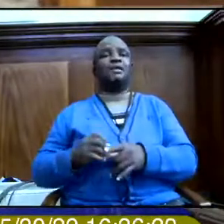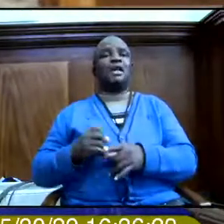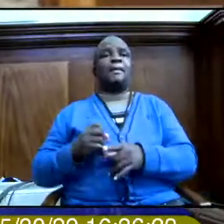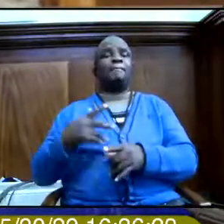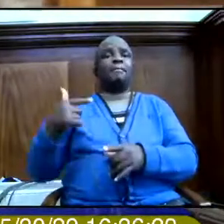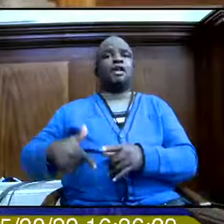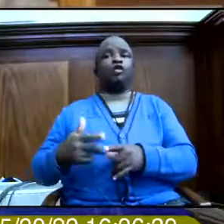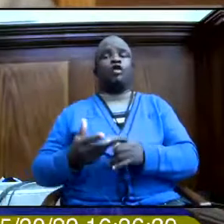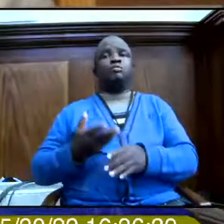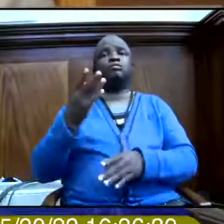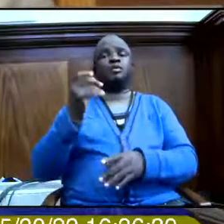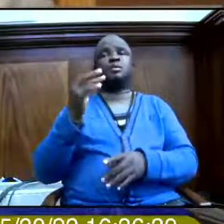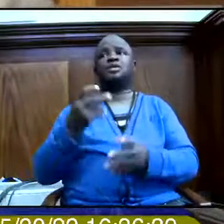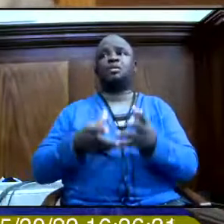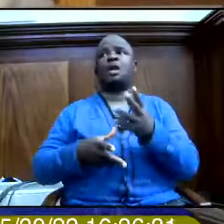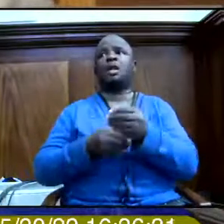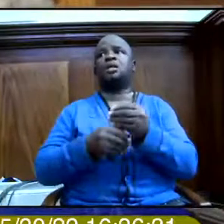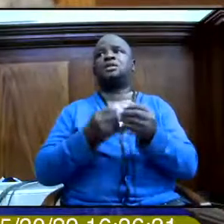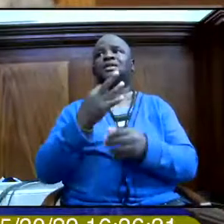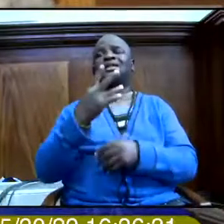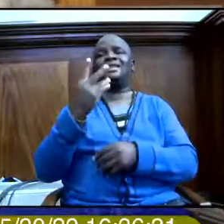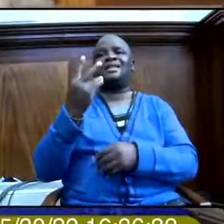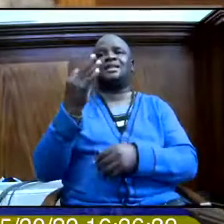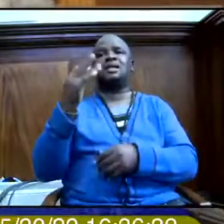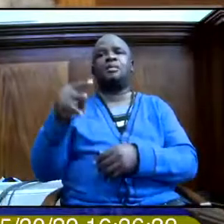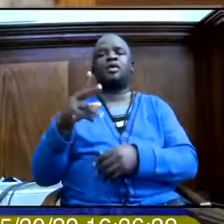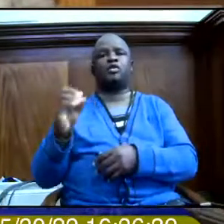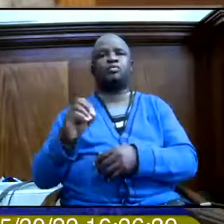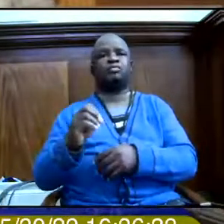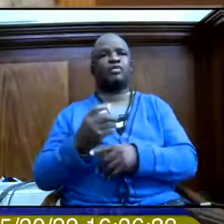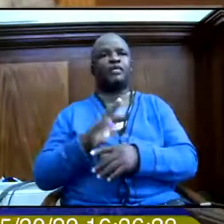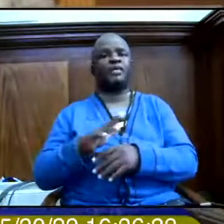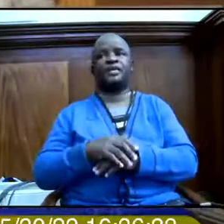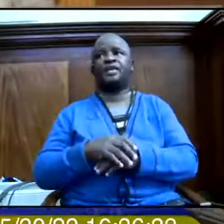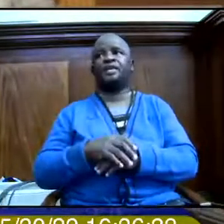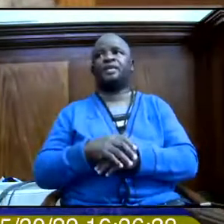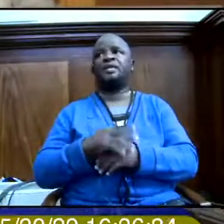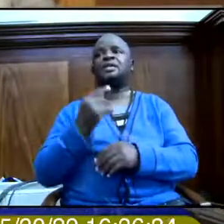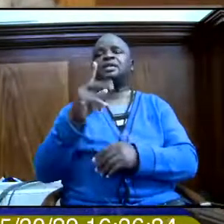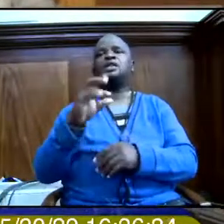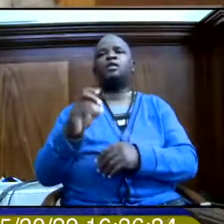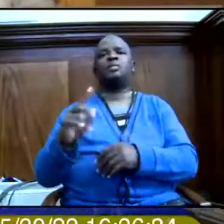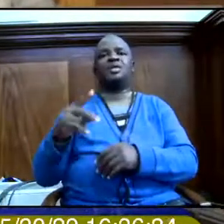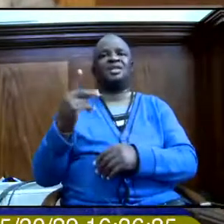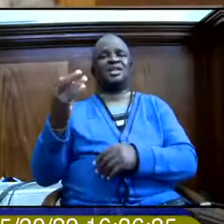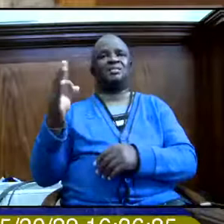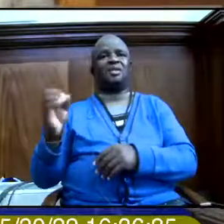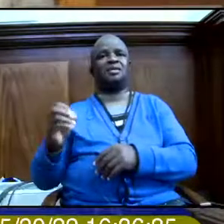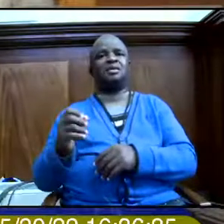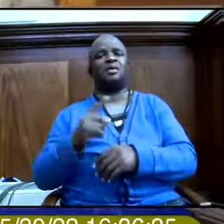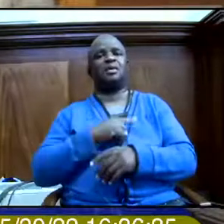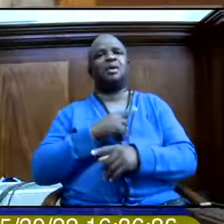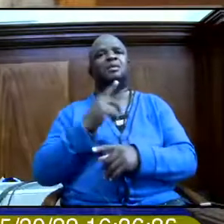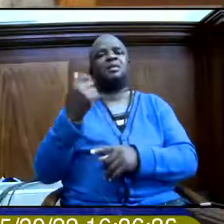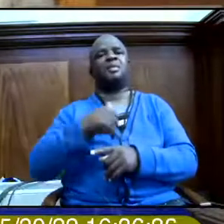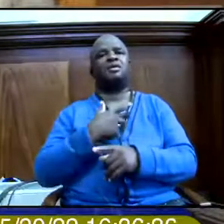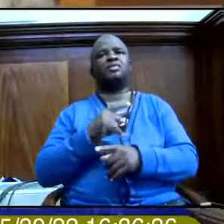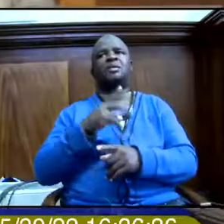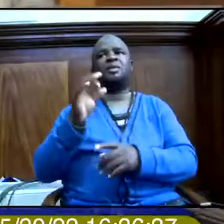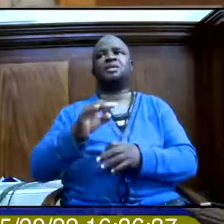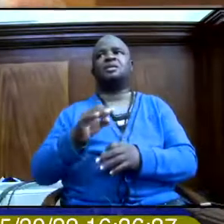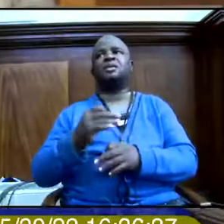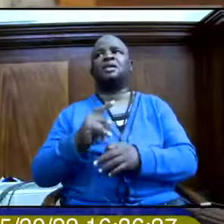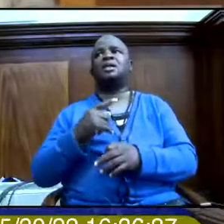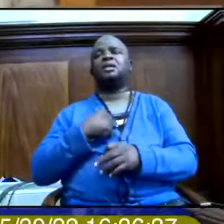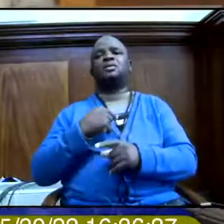will increase by three grand finishing lag they don't say 0.7 but now why are we paid in percentages when we